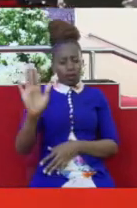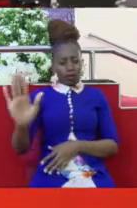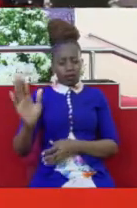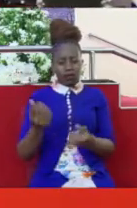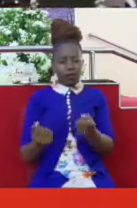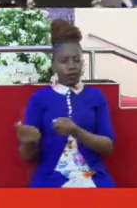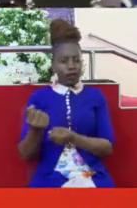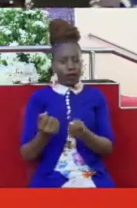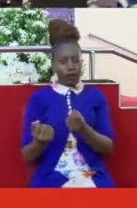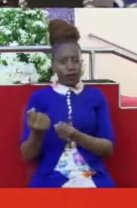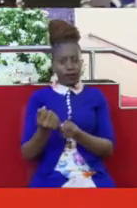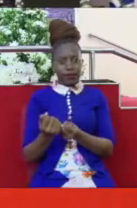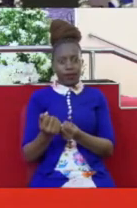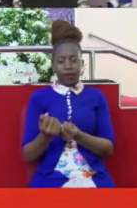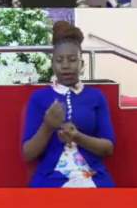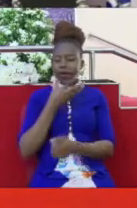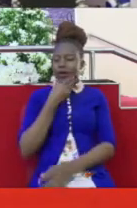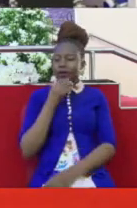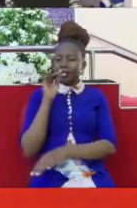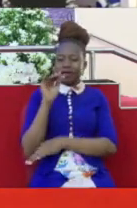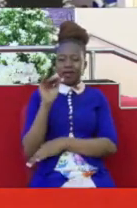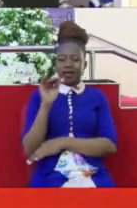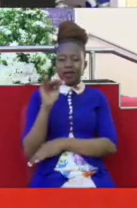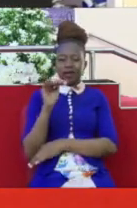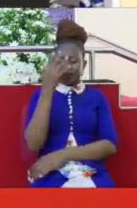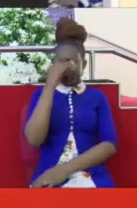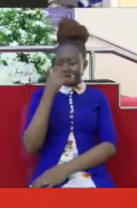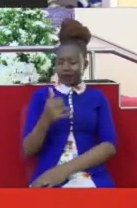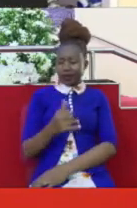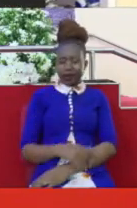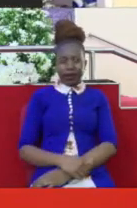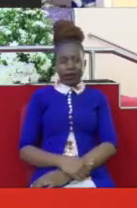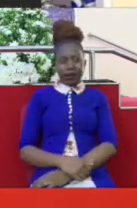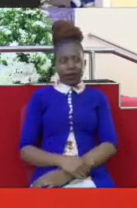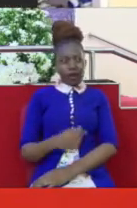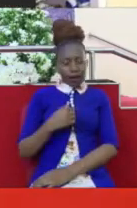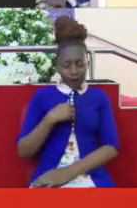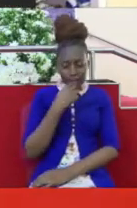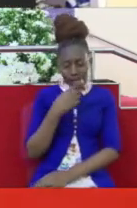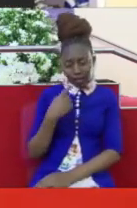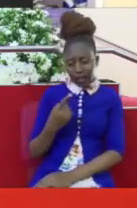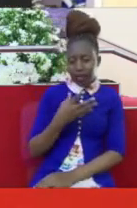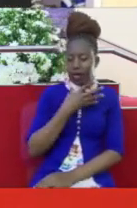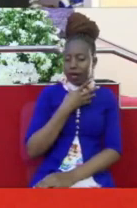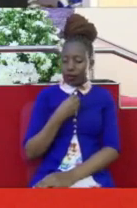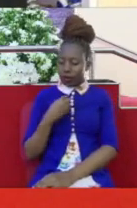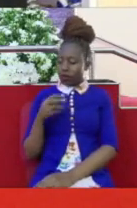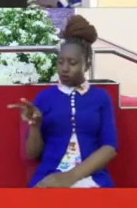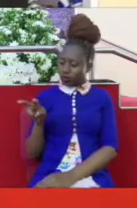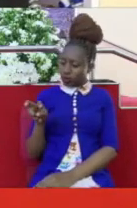gari. And he said, why? Akasema kwa nini? I need to go check that man. He says, no you don't. Nataka kumuona yule mtu yuko pale chini. You don't want to get